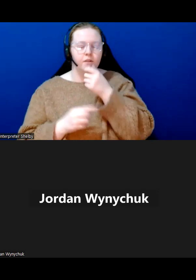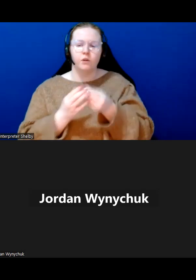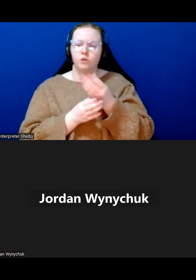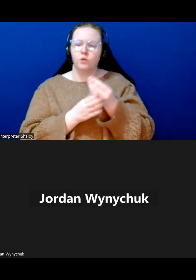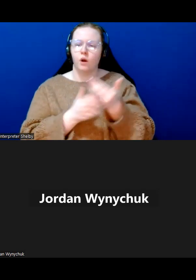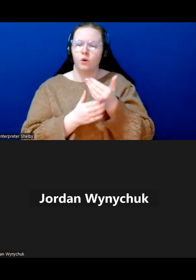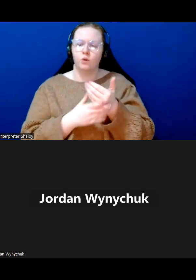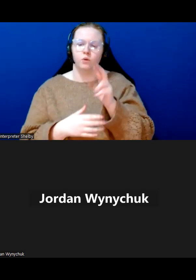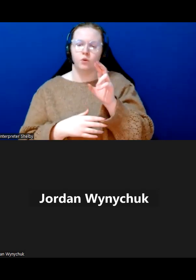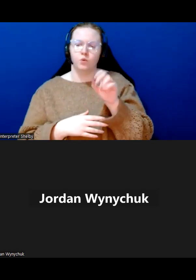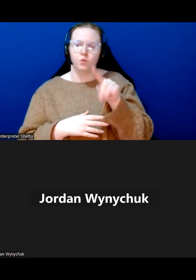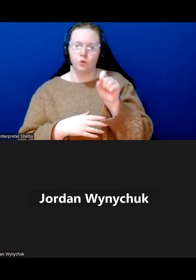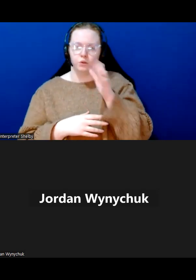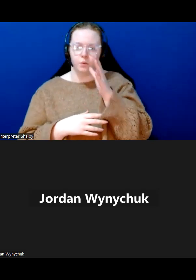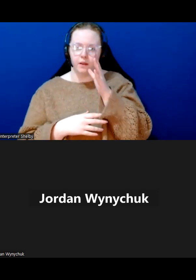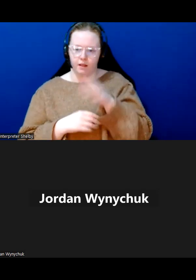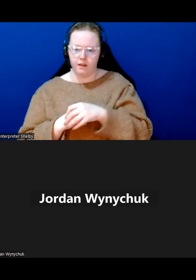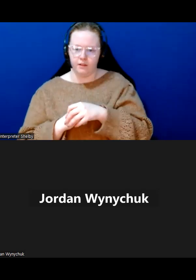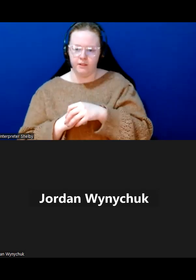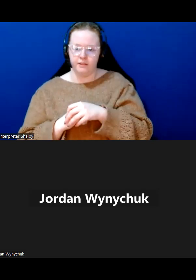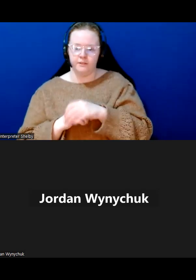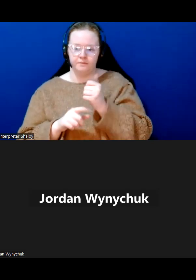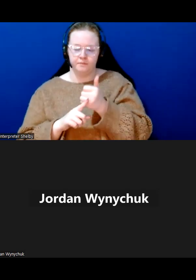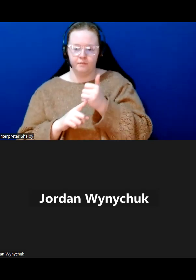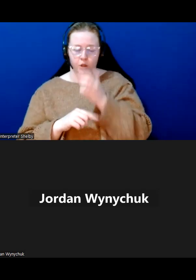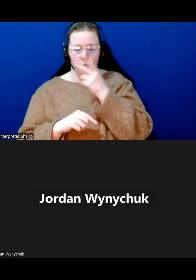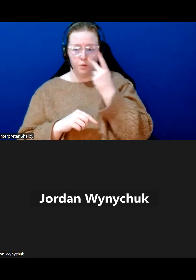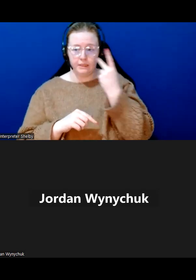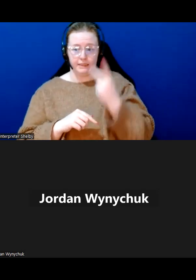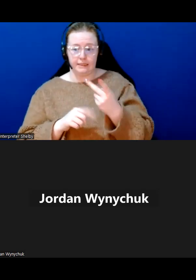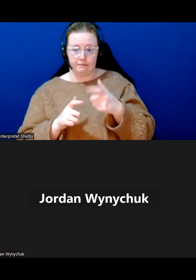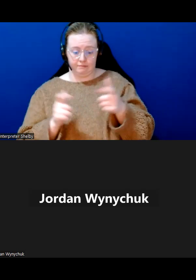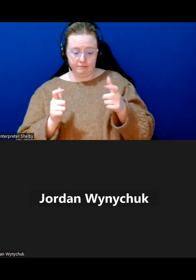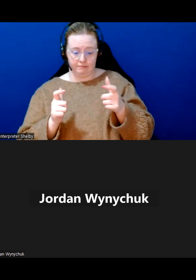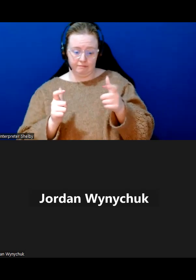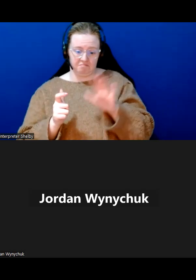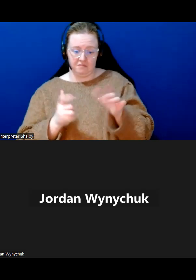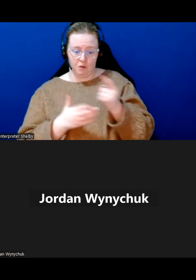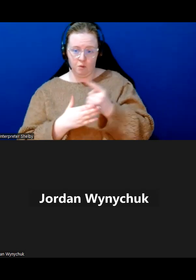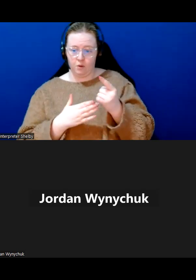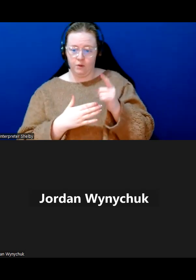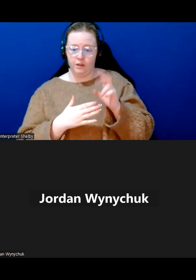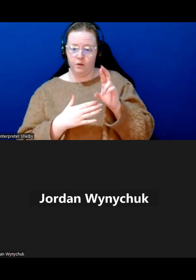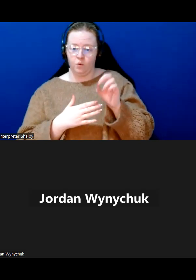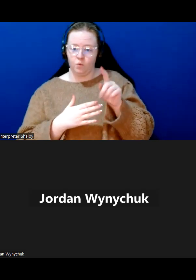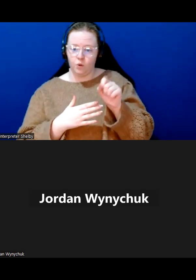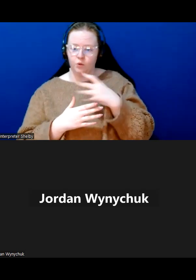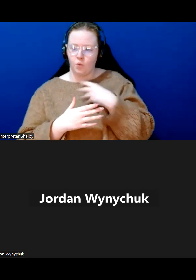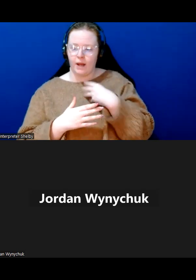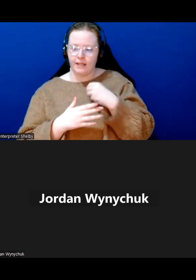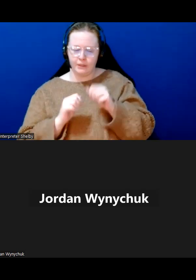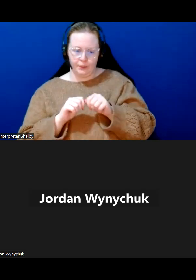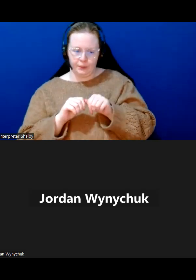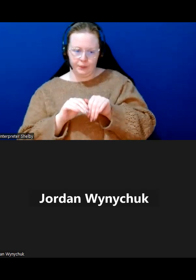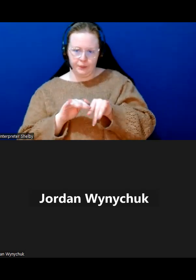they're producing a whole new root system that are very large. Like you'll be able to see them within like a week. You'll see the little Mm, white roots just kind of spreading